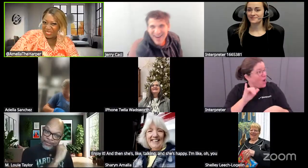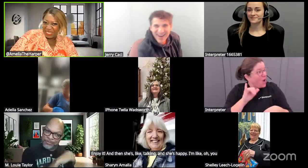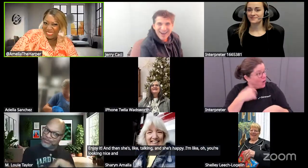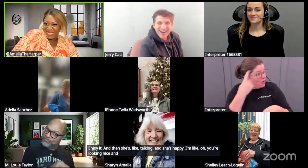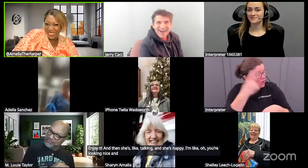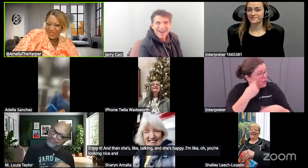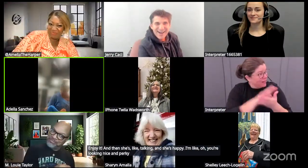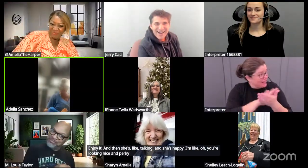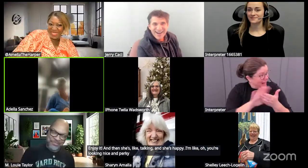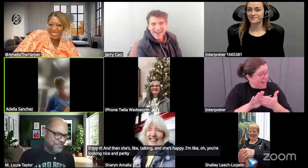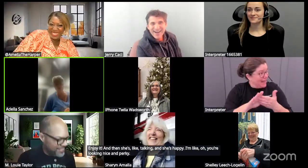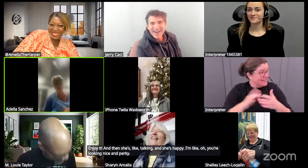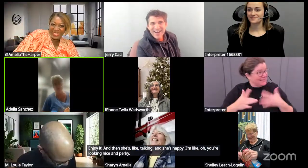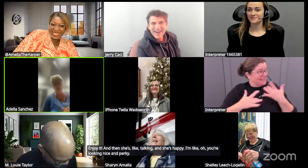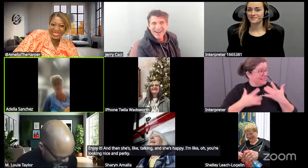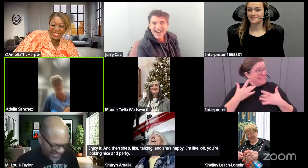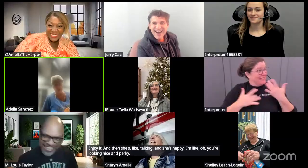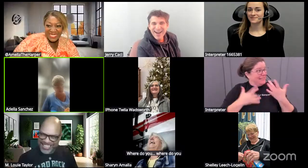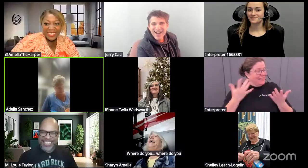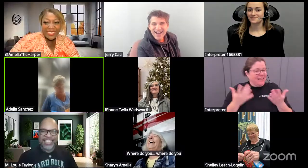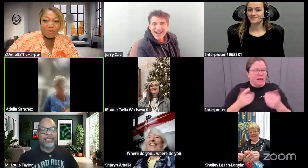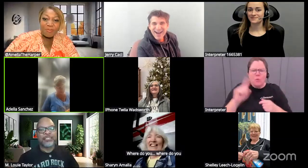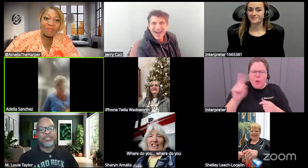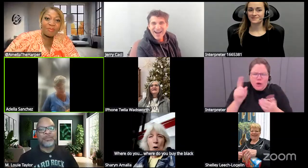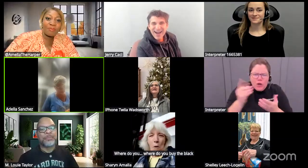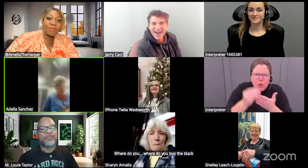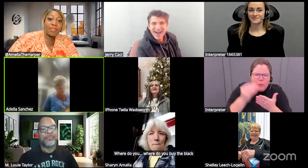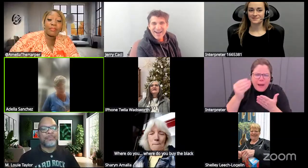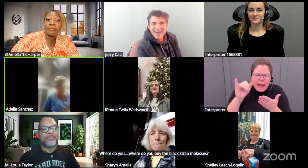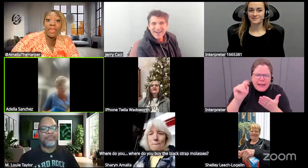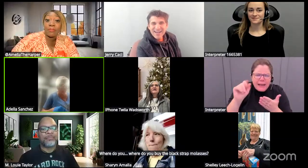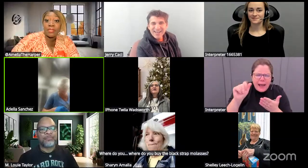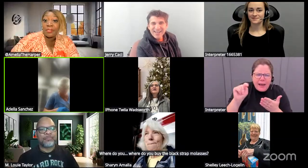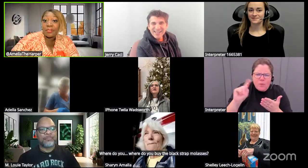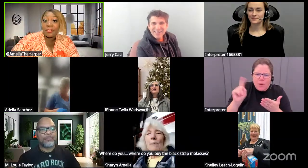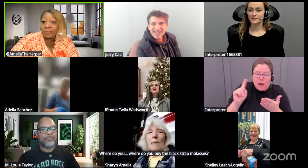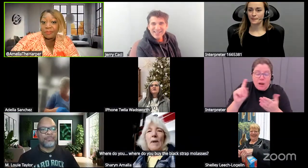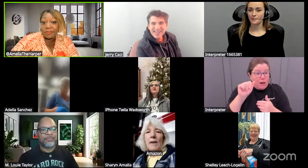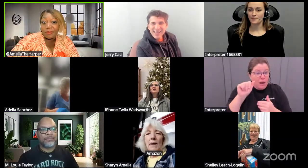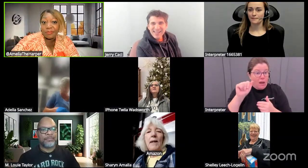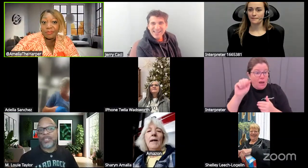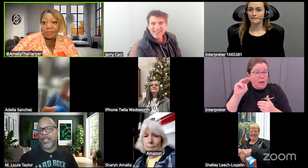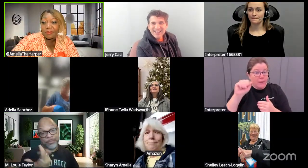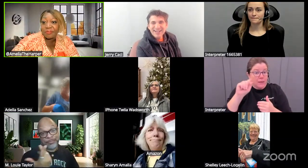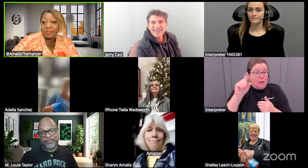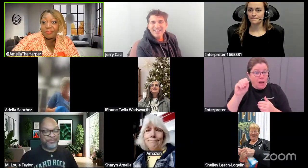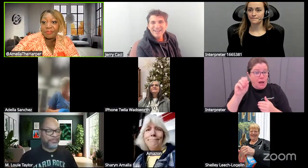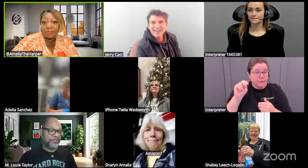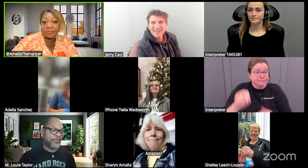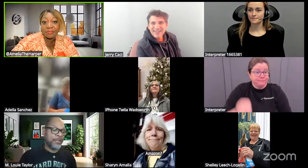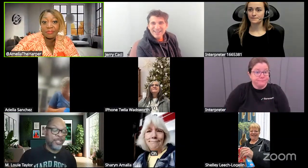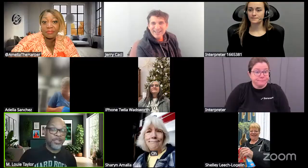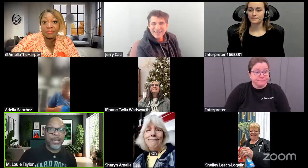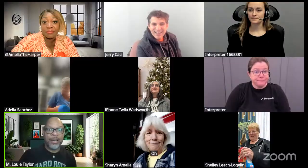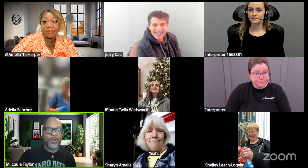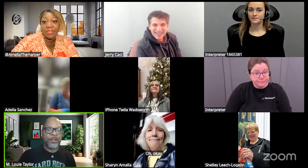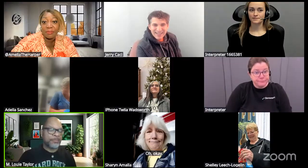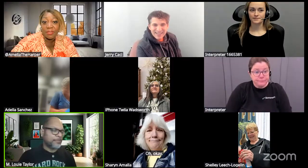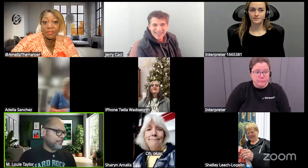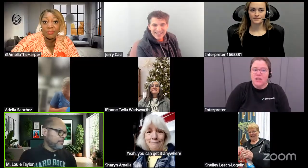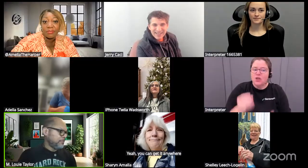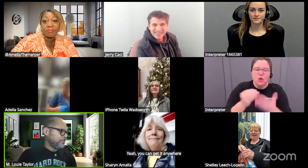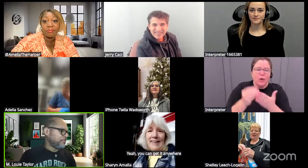perky. Where do you buy the blackstrap molasses? Amazon. Oh, Mhm. Yeah, you can get it